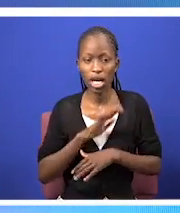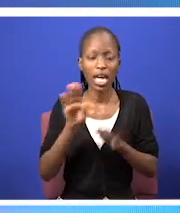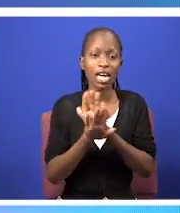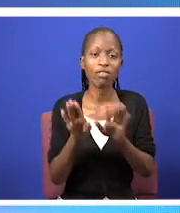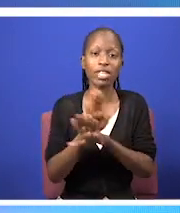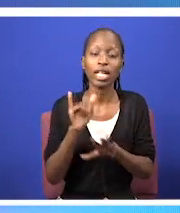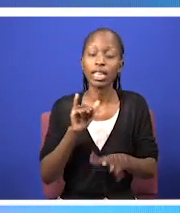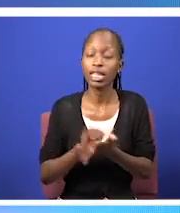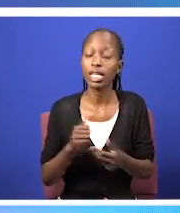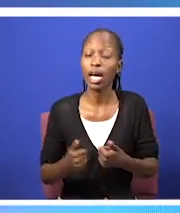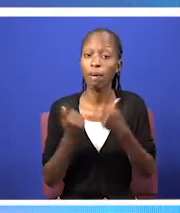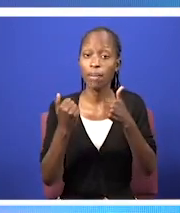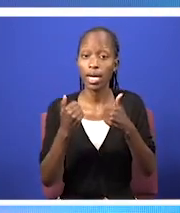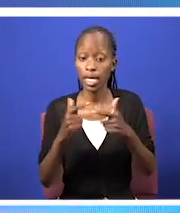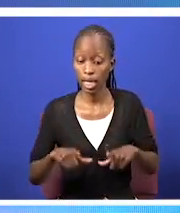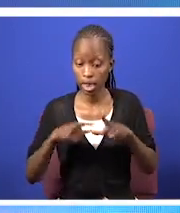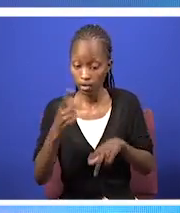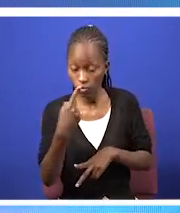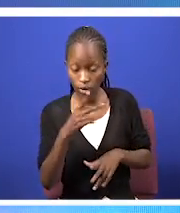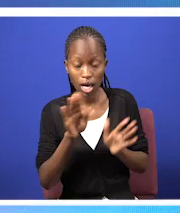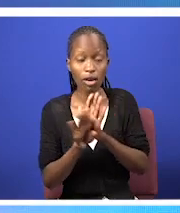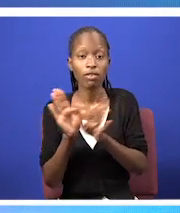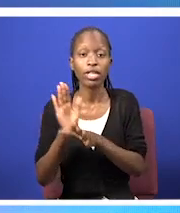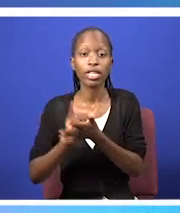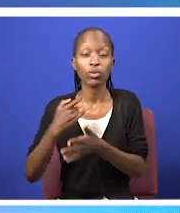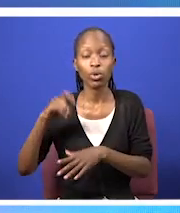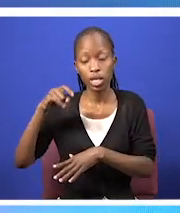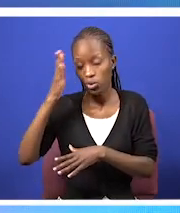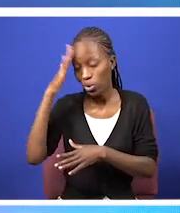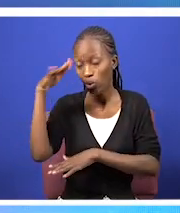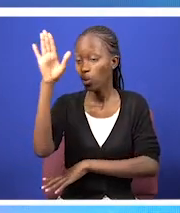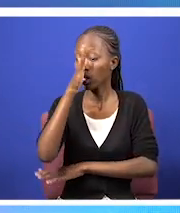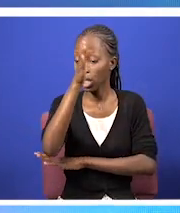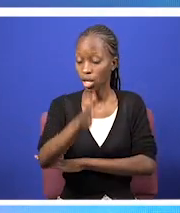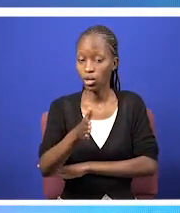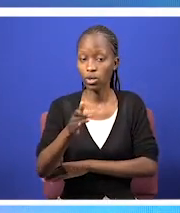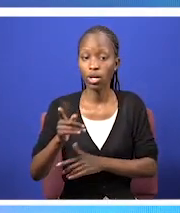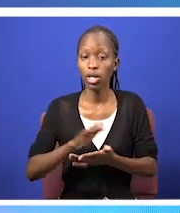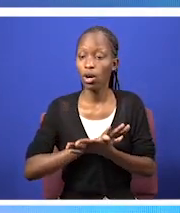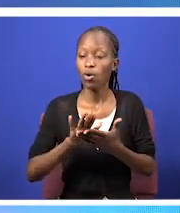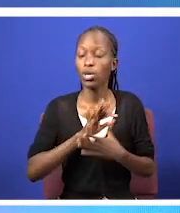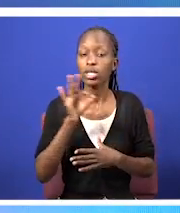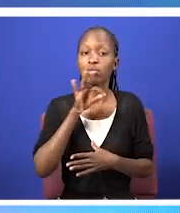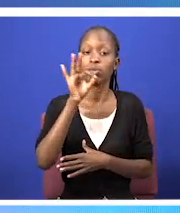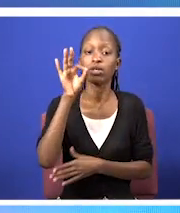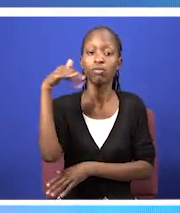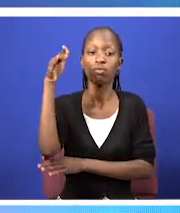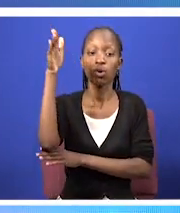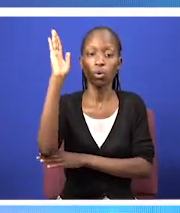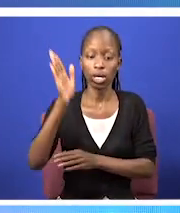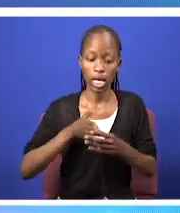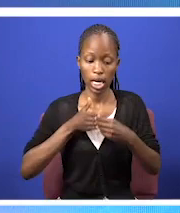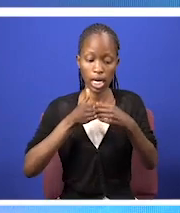All the things that happen in your life and mine, all the issues that we need to know God's direction on an issue, the Spirit of